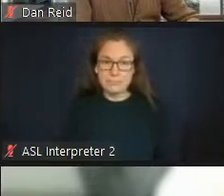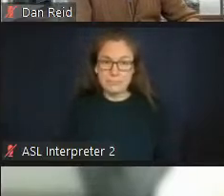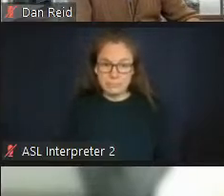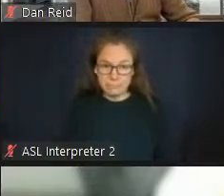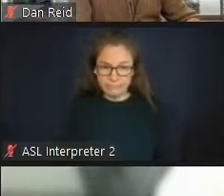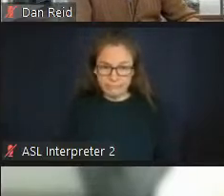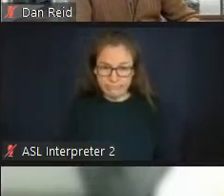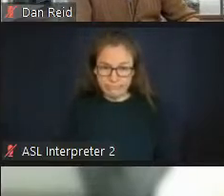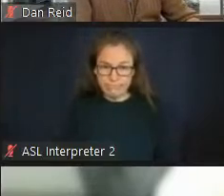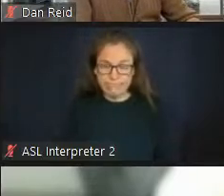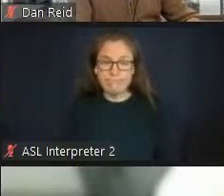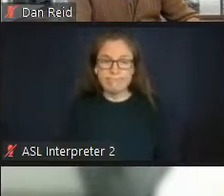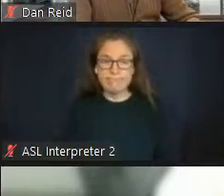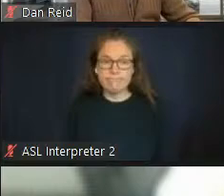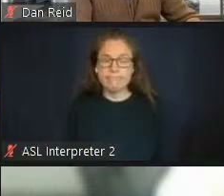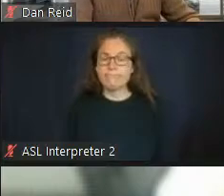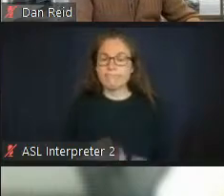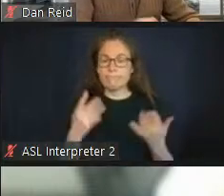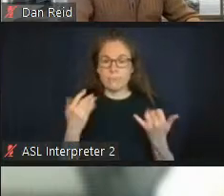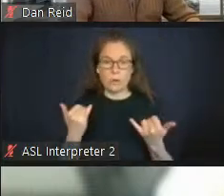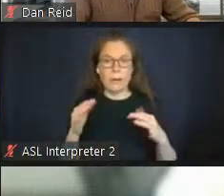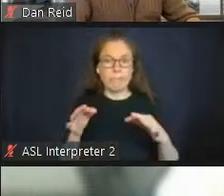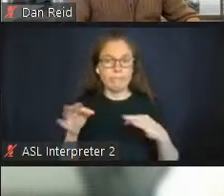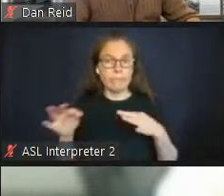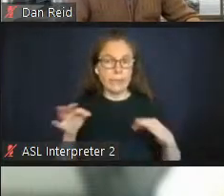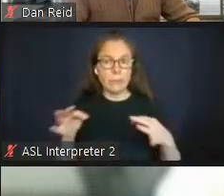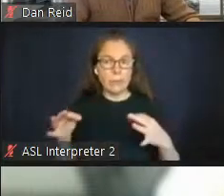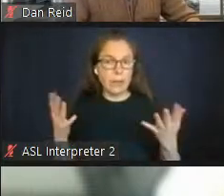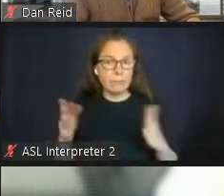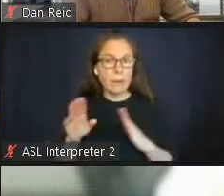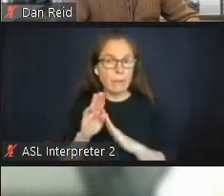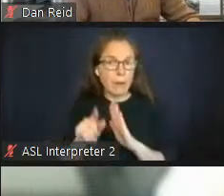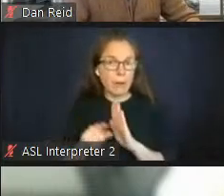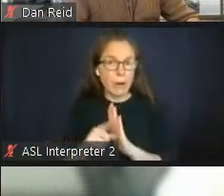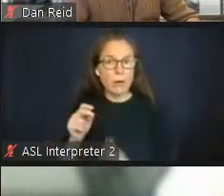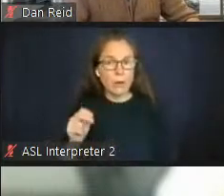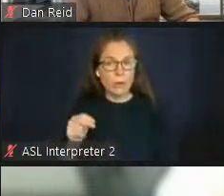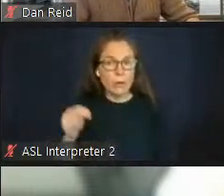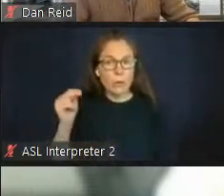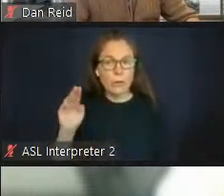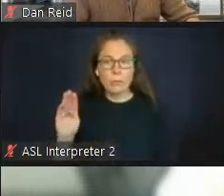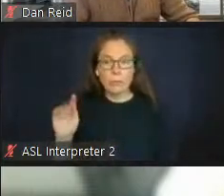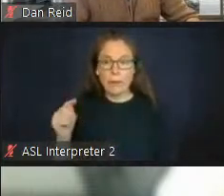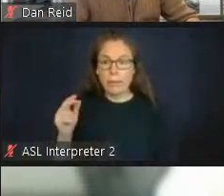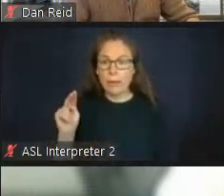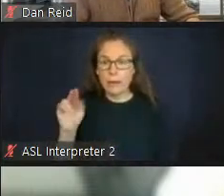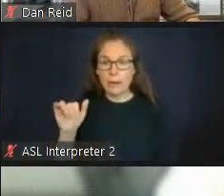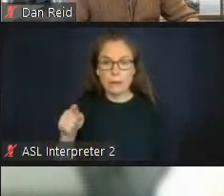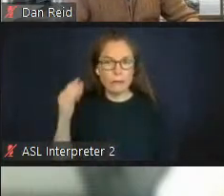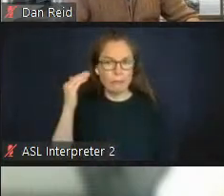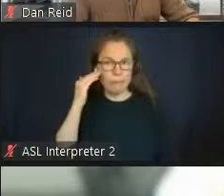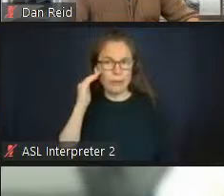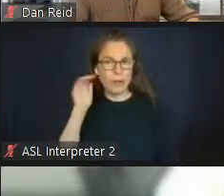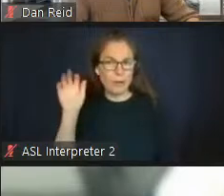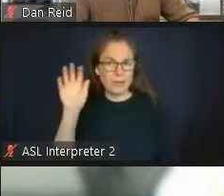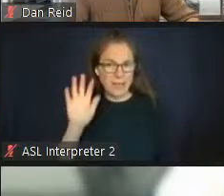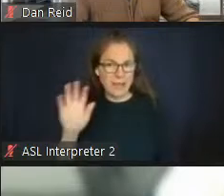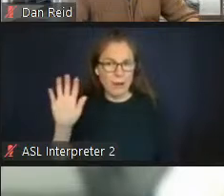So we'll walk through tonight with you just some background on the North Bethany area. I know you're all very familiar with it, but for